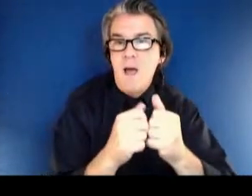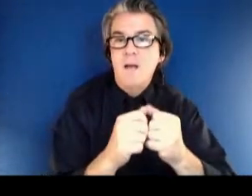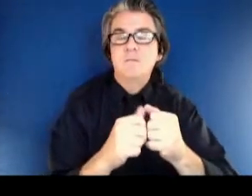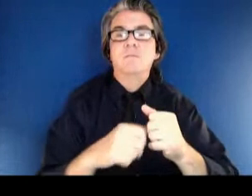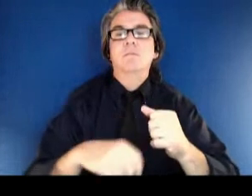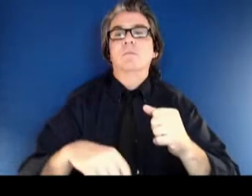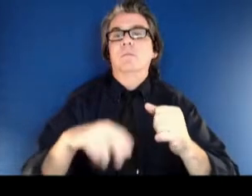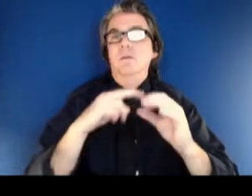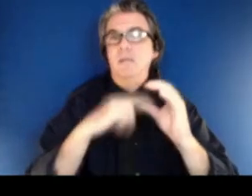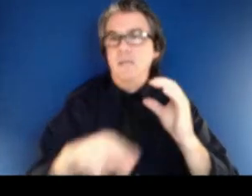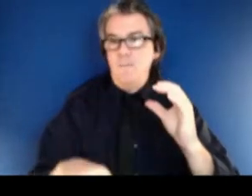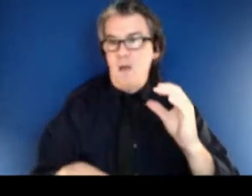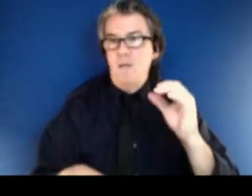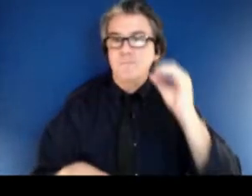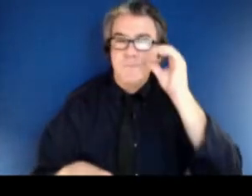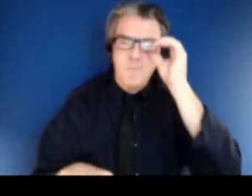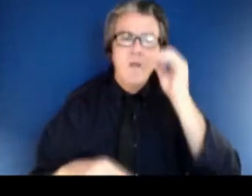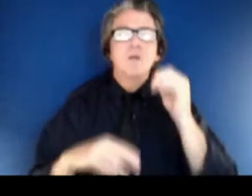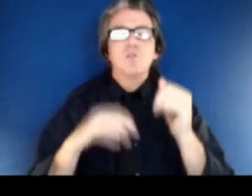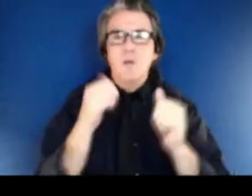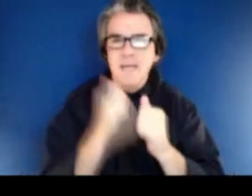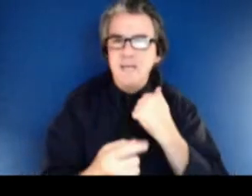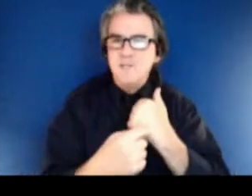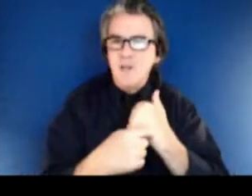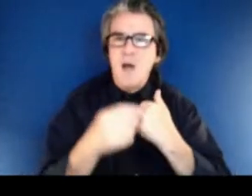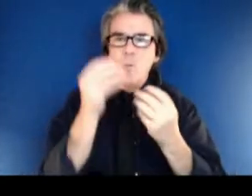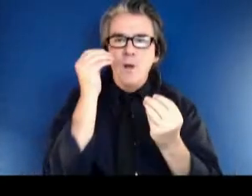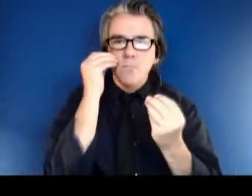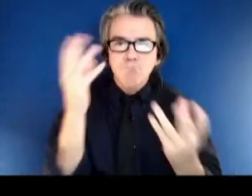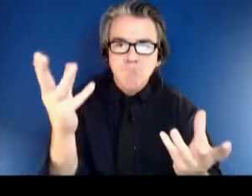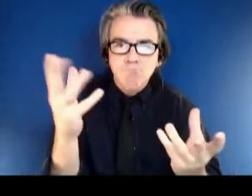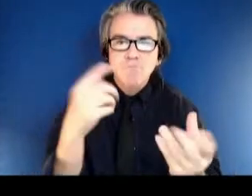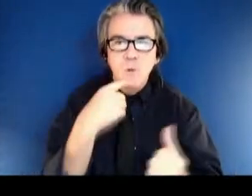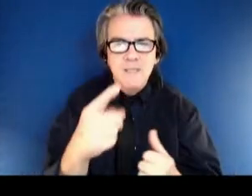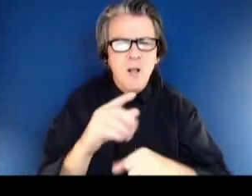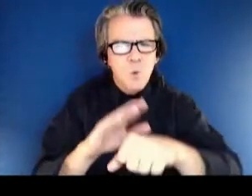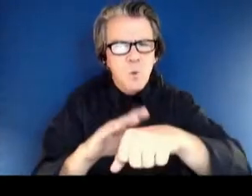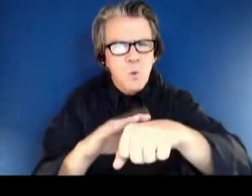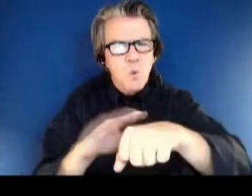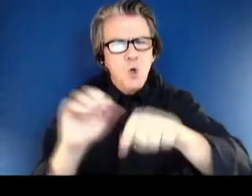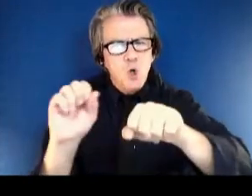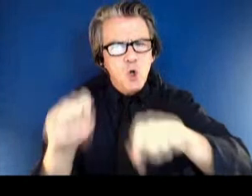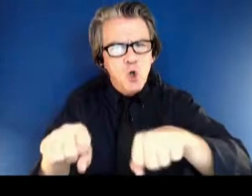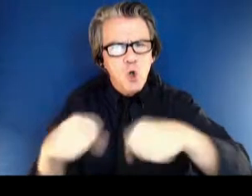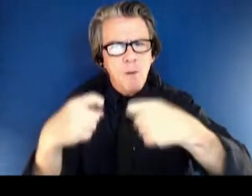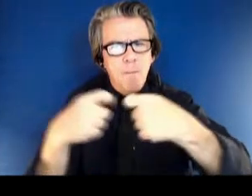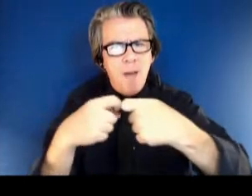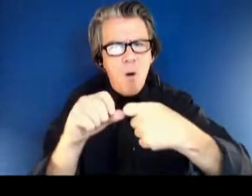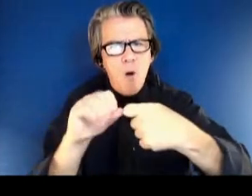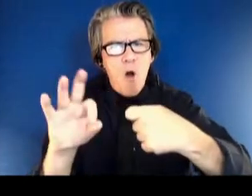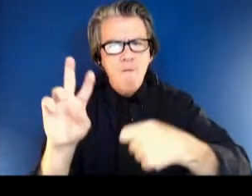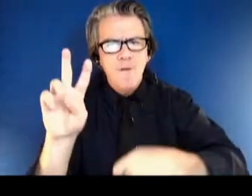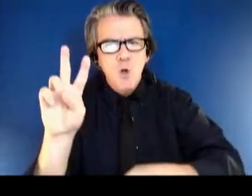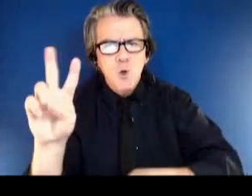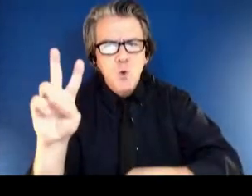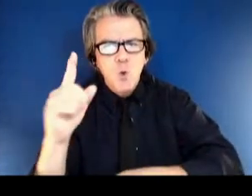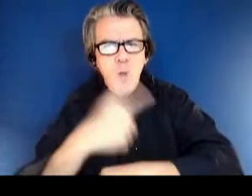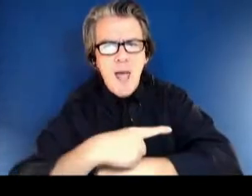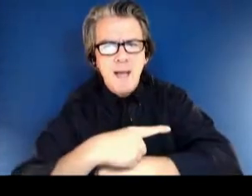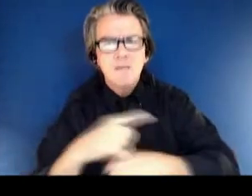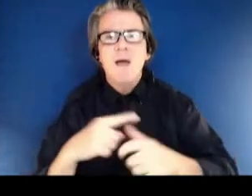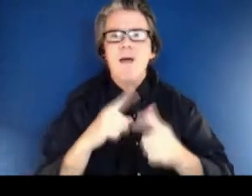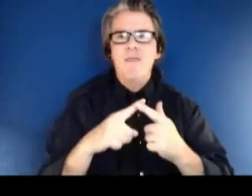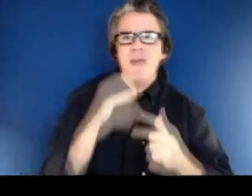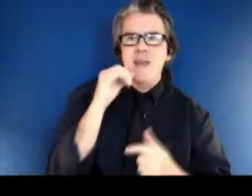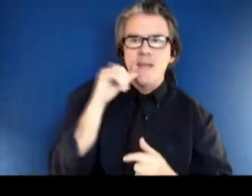to potentially impacted customers. Those notifications were sent through text messages, emails, and automated phone calls,